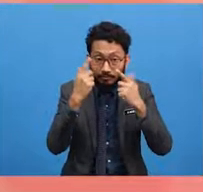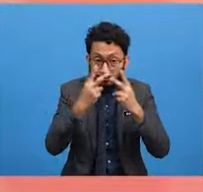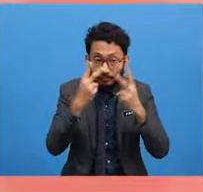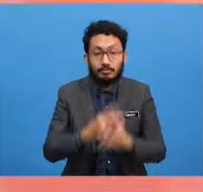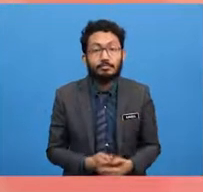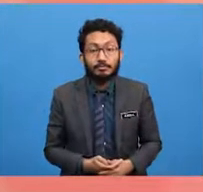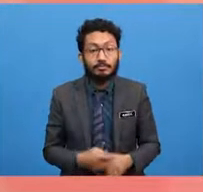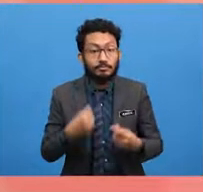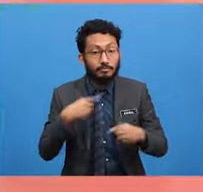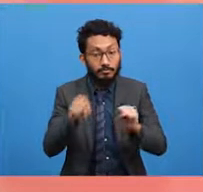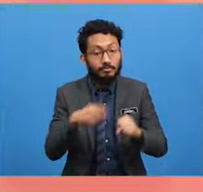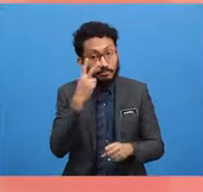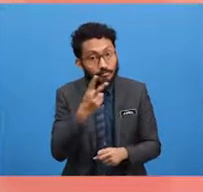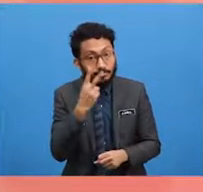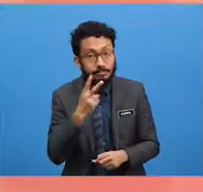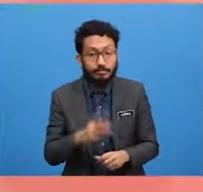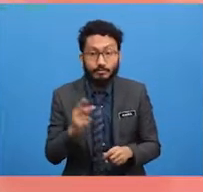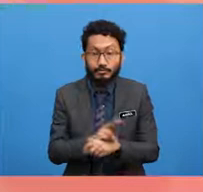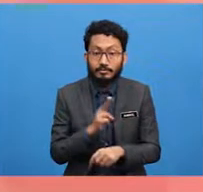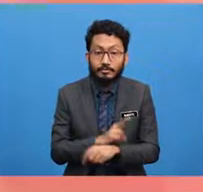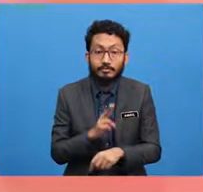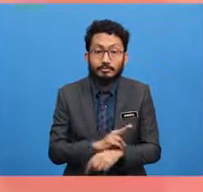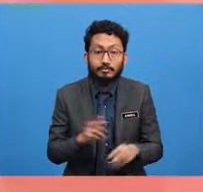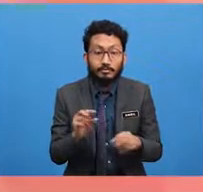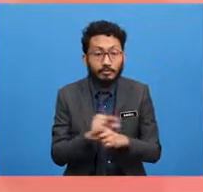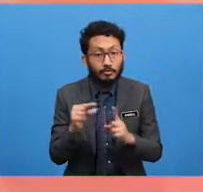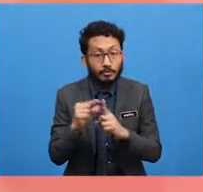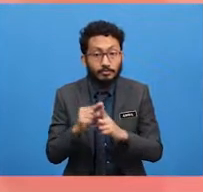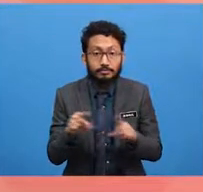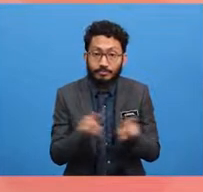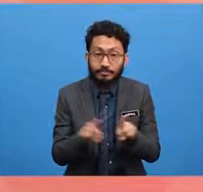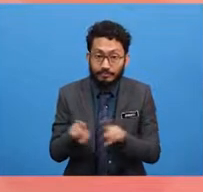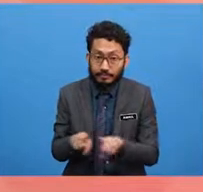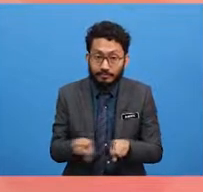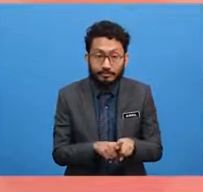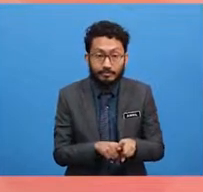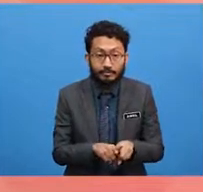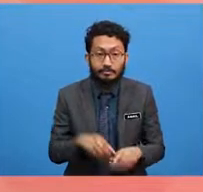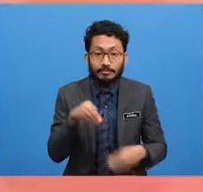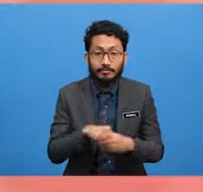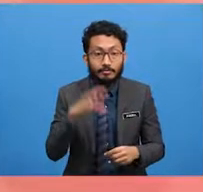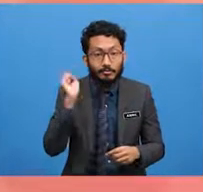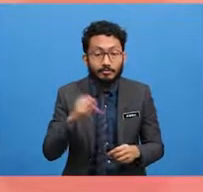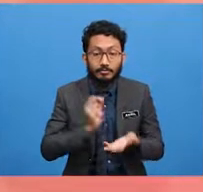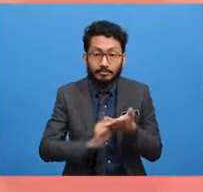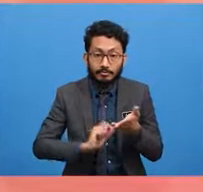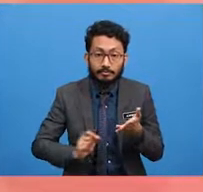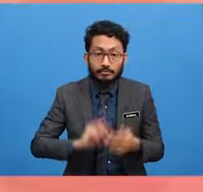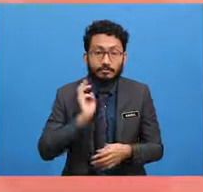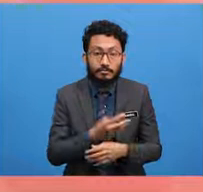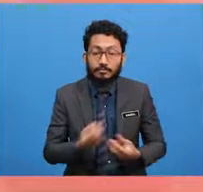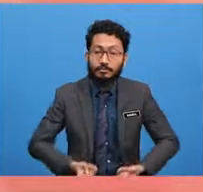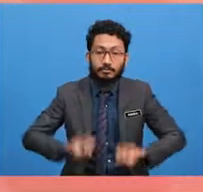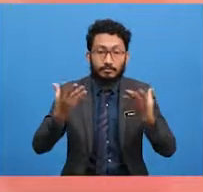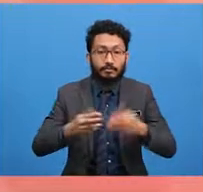can see here, he's using the same wording as in his notes. We have lots of